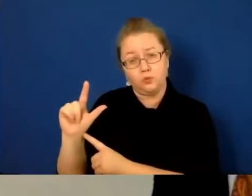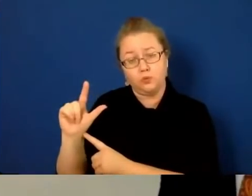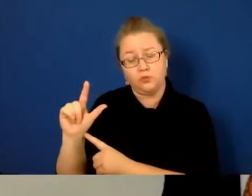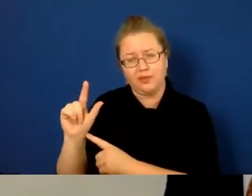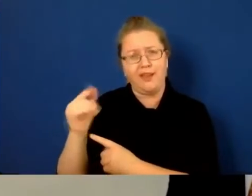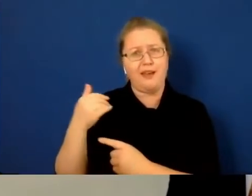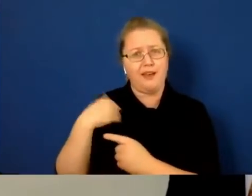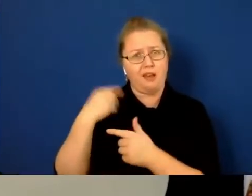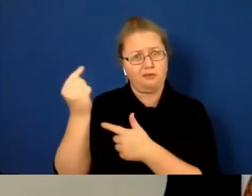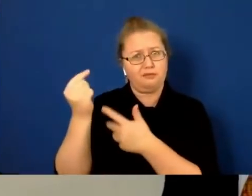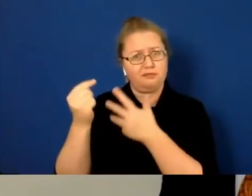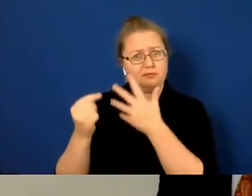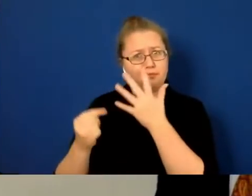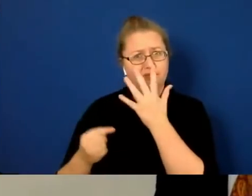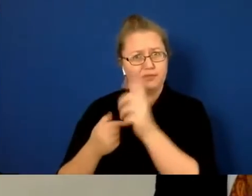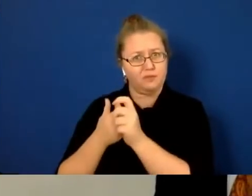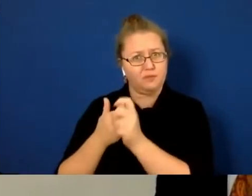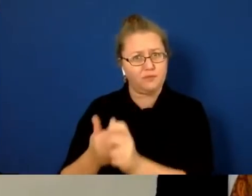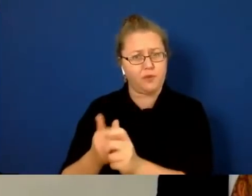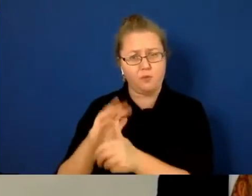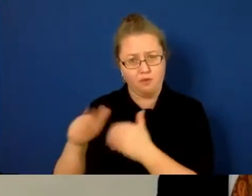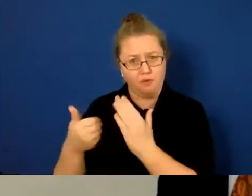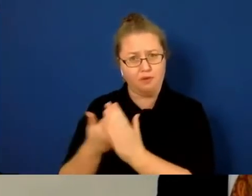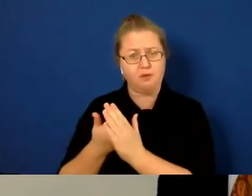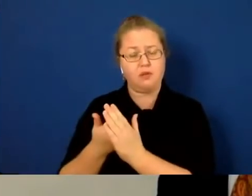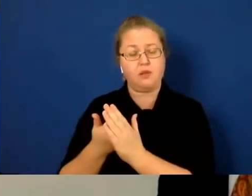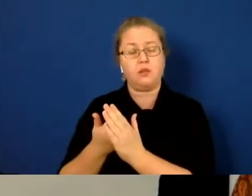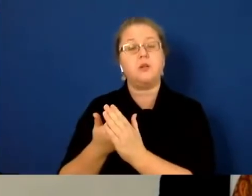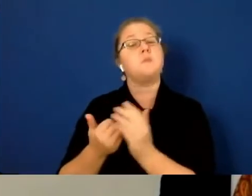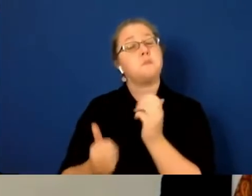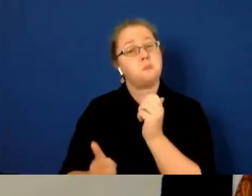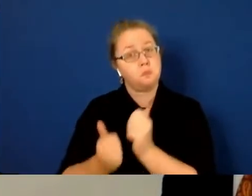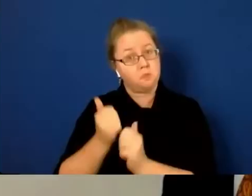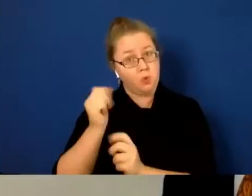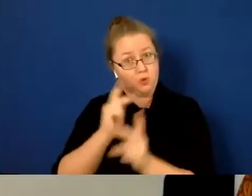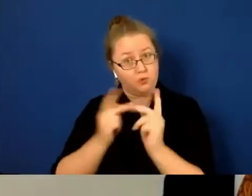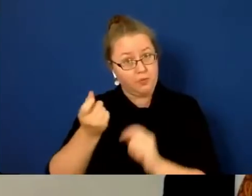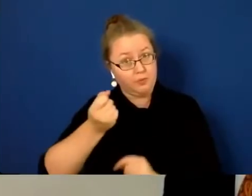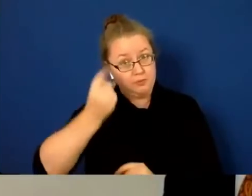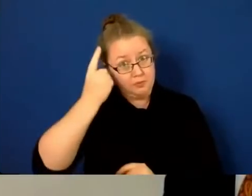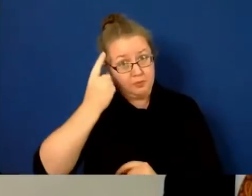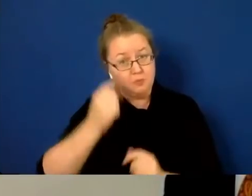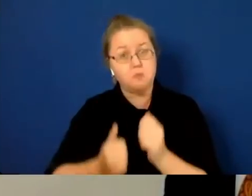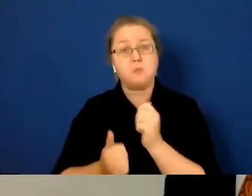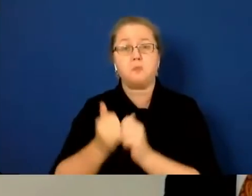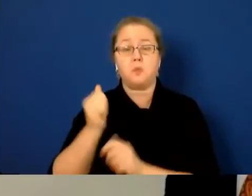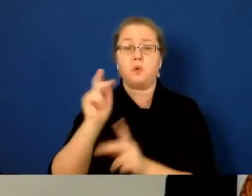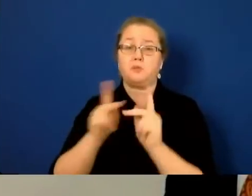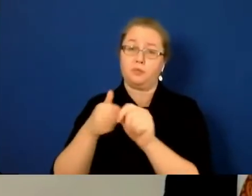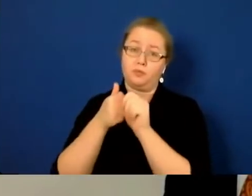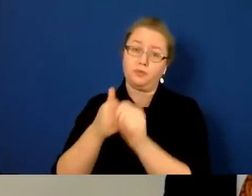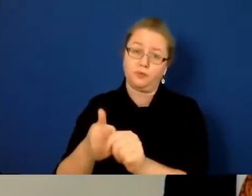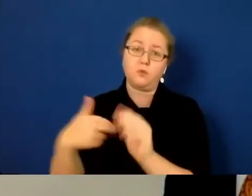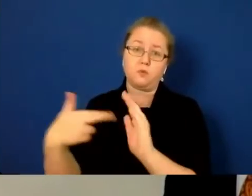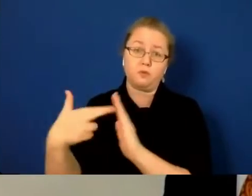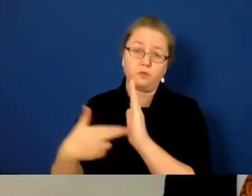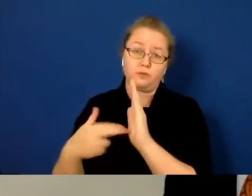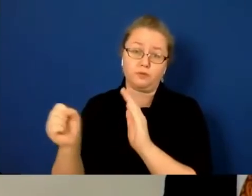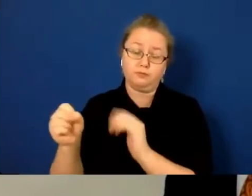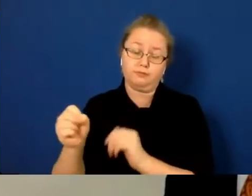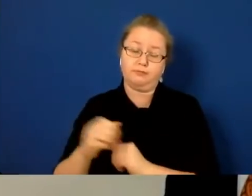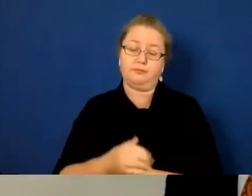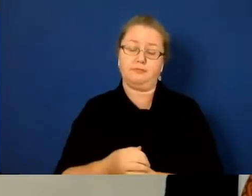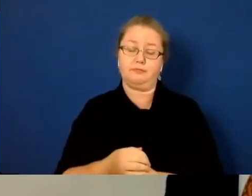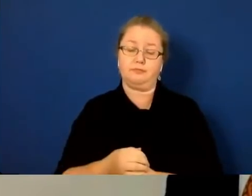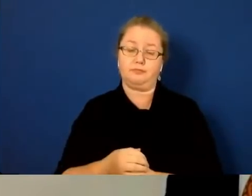making it mandatory is going to change the mind of those very small number of people who have a mindset against wearing a mask.